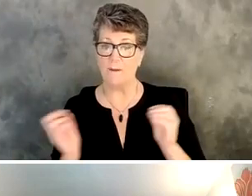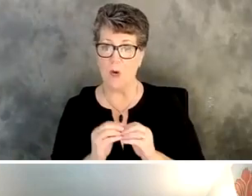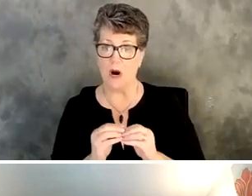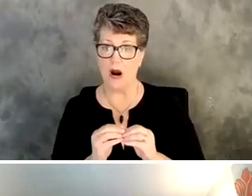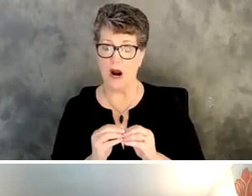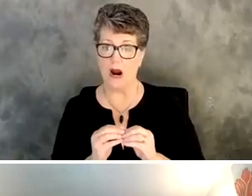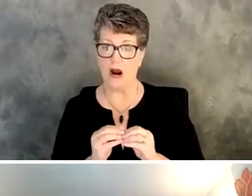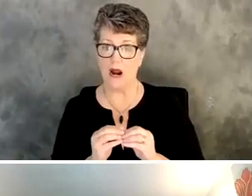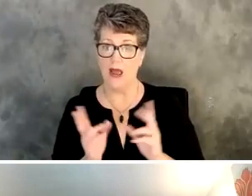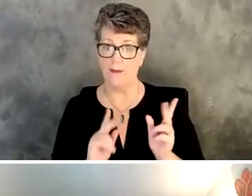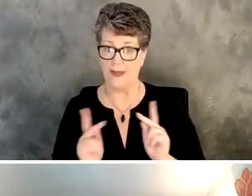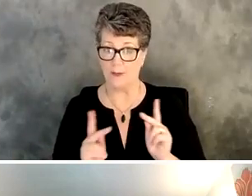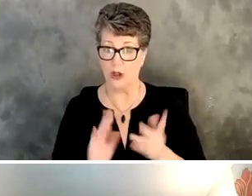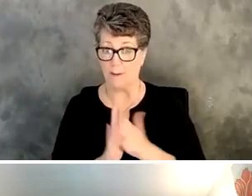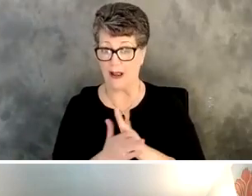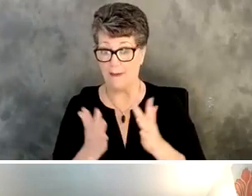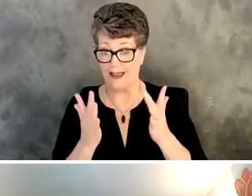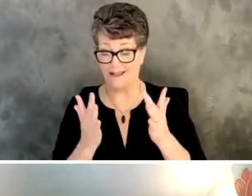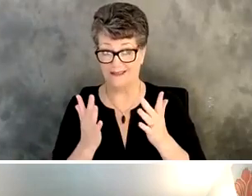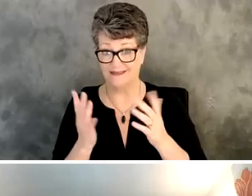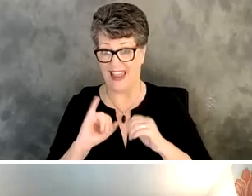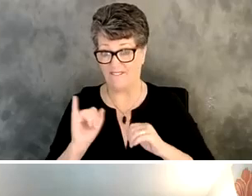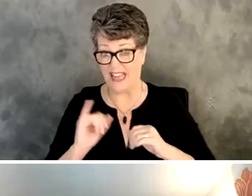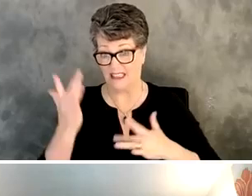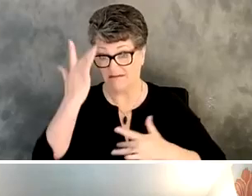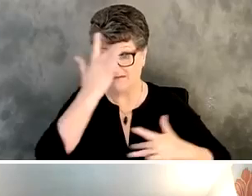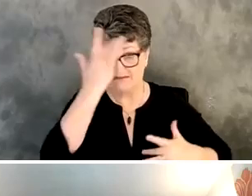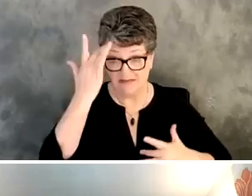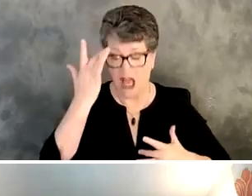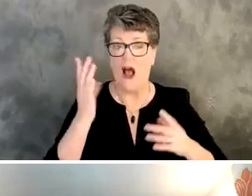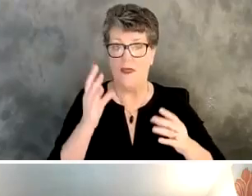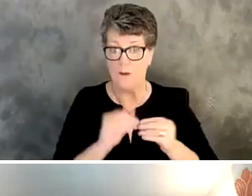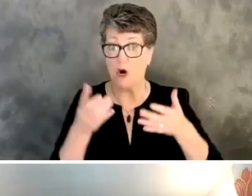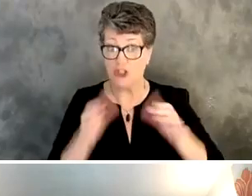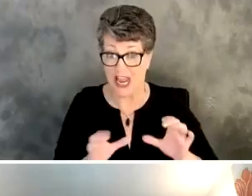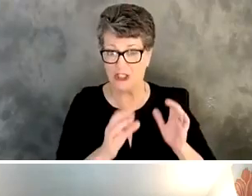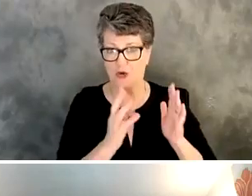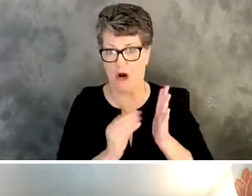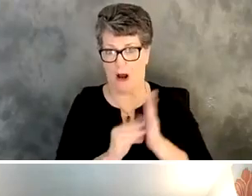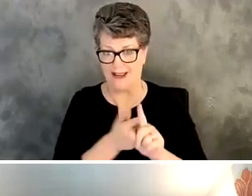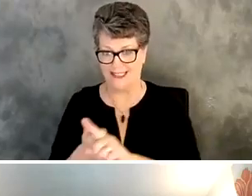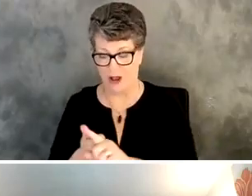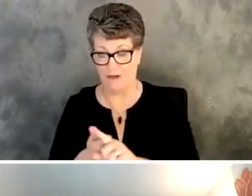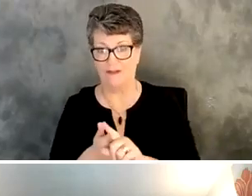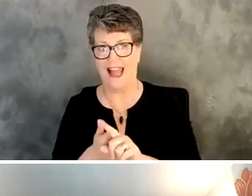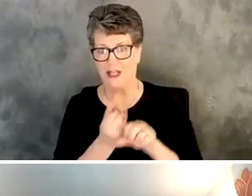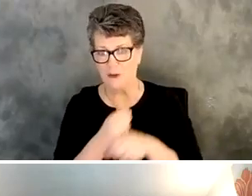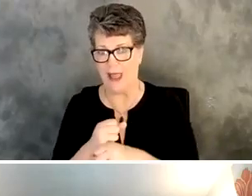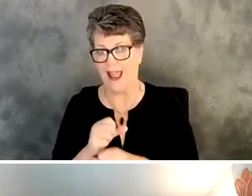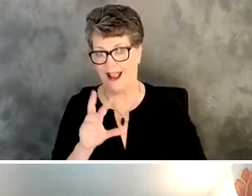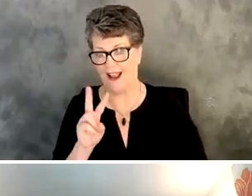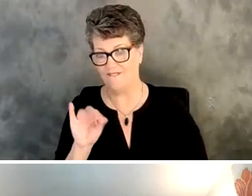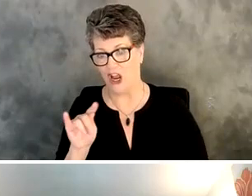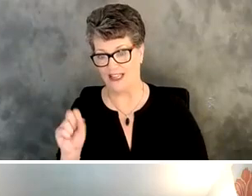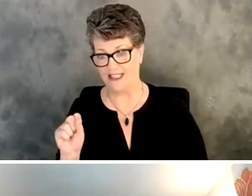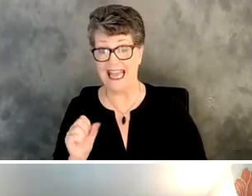the more people are getting infected out there, the more chances the virus has to replicate and make mutations and then form into variants. So if we can